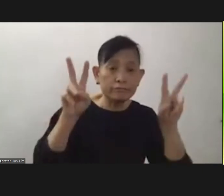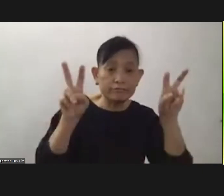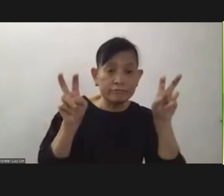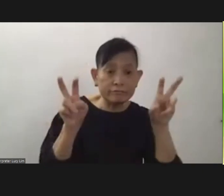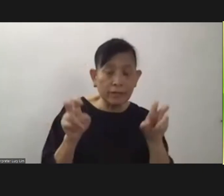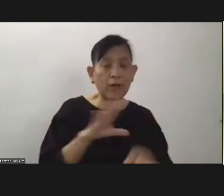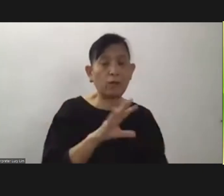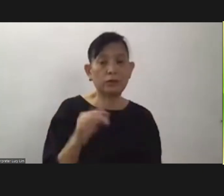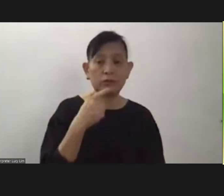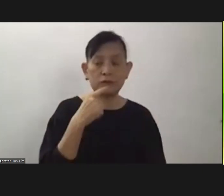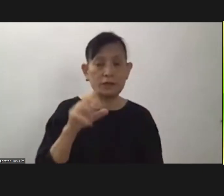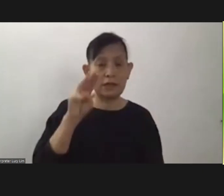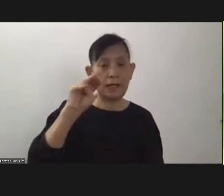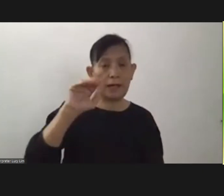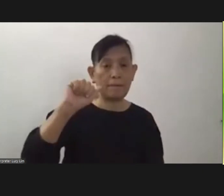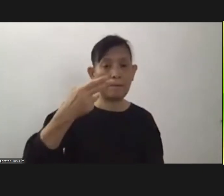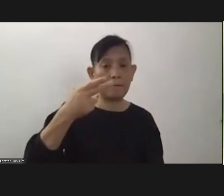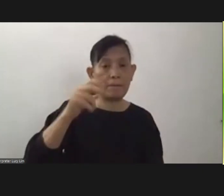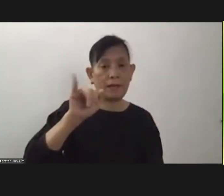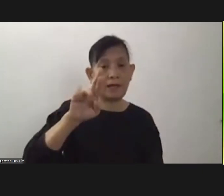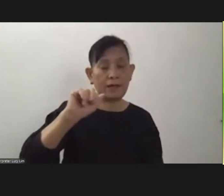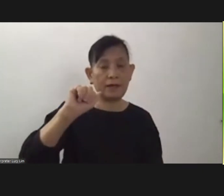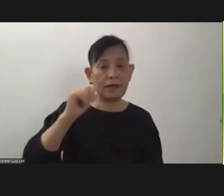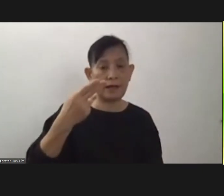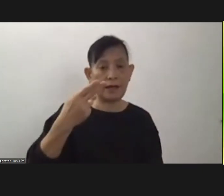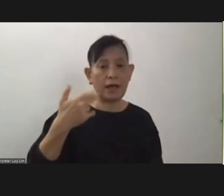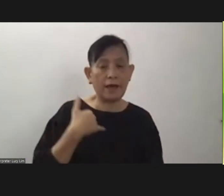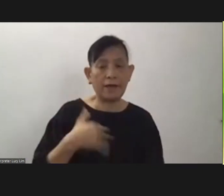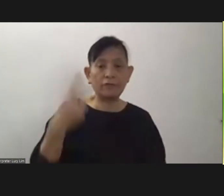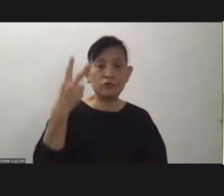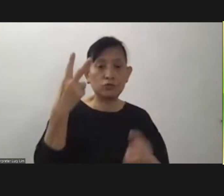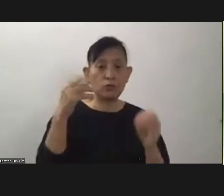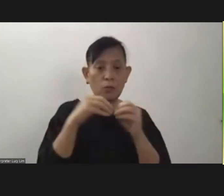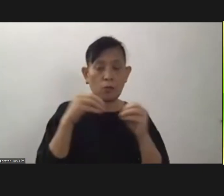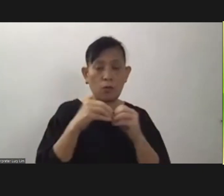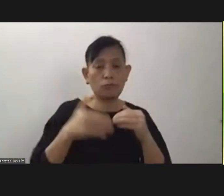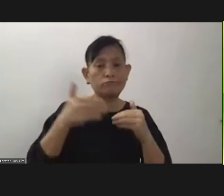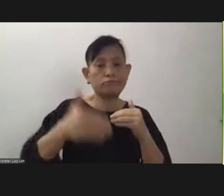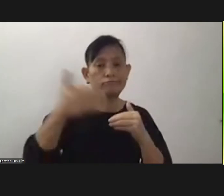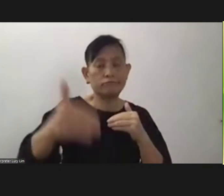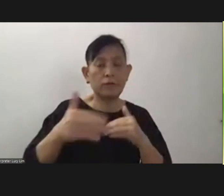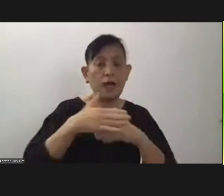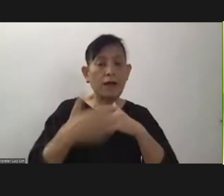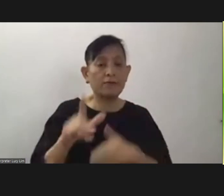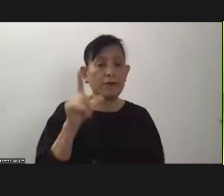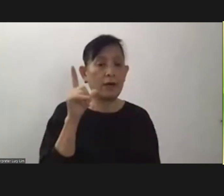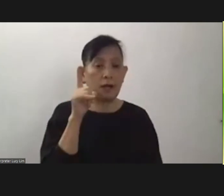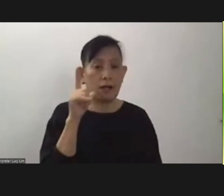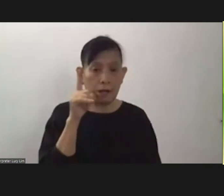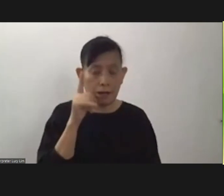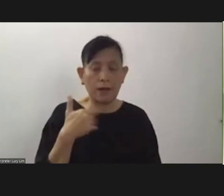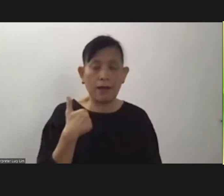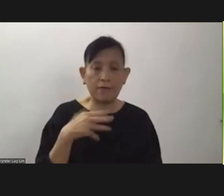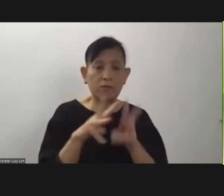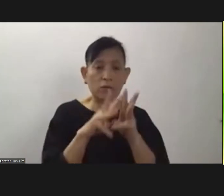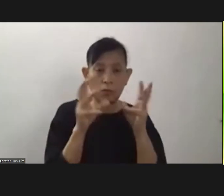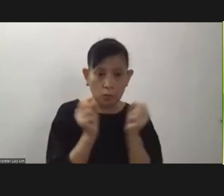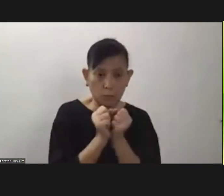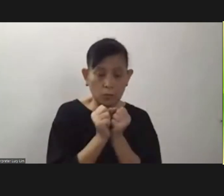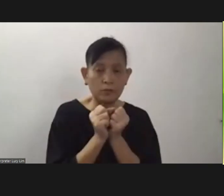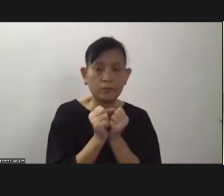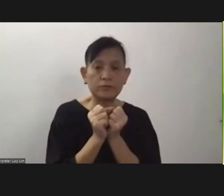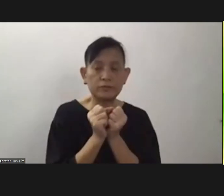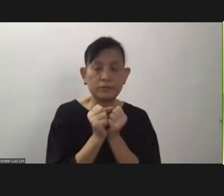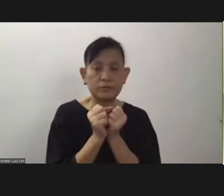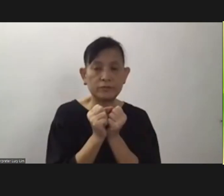to say that, like Mahirah reminded you earlier on, there are two more sessions happening today. After lunch, we will have a workshop with Rajvin Pal